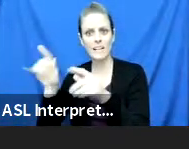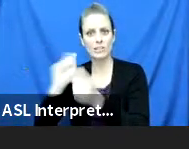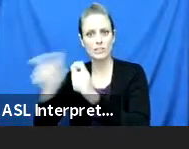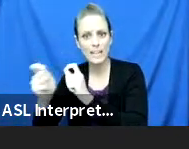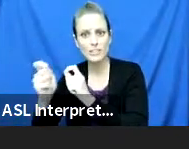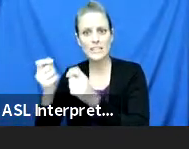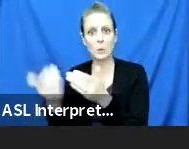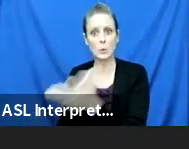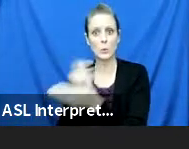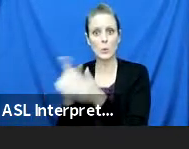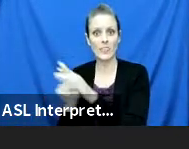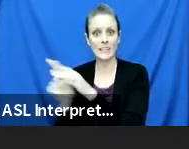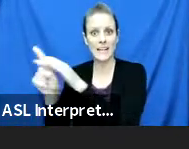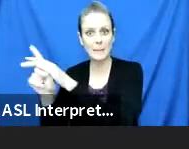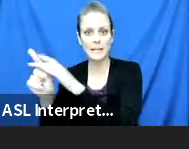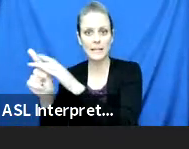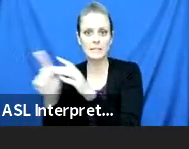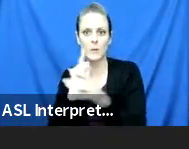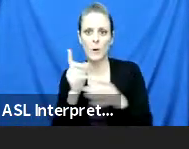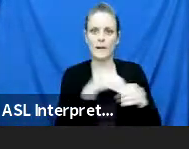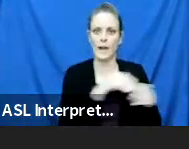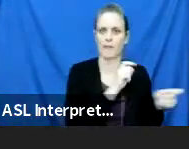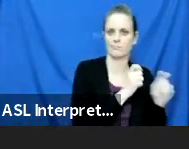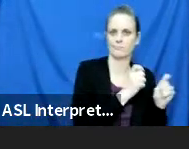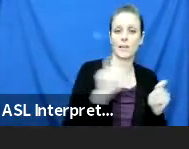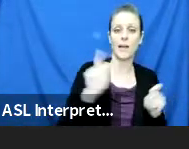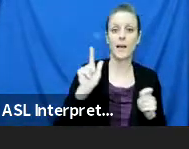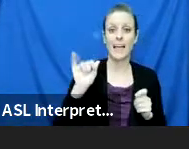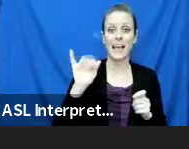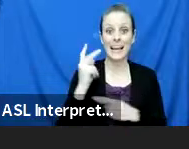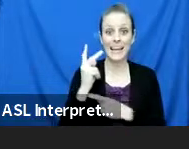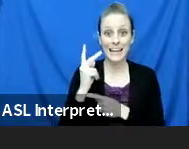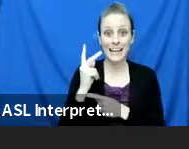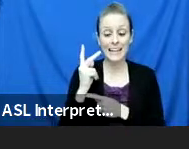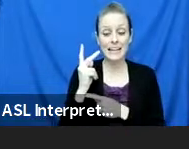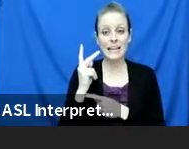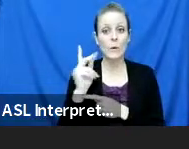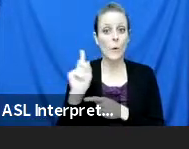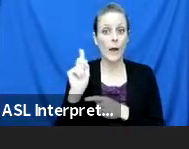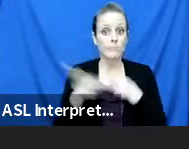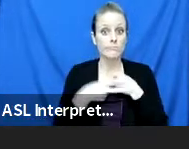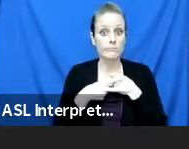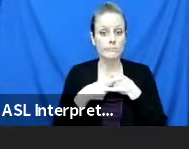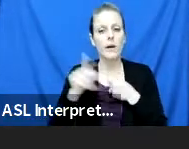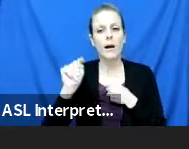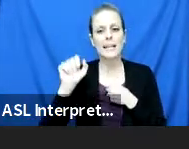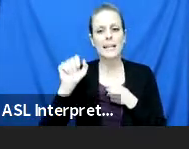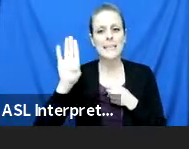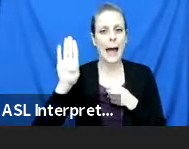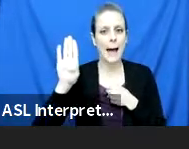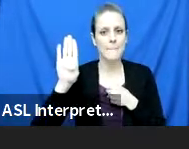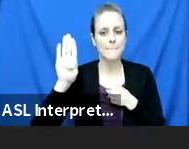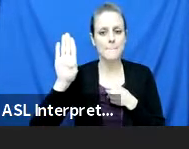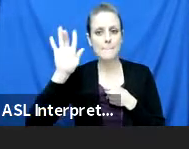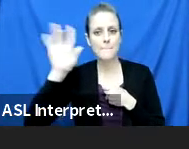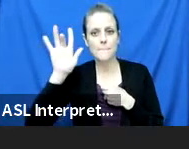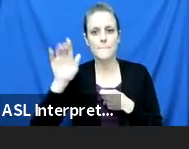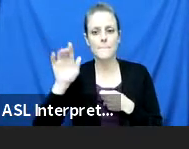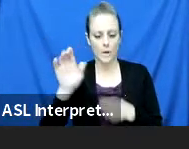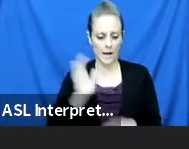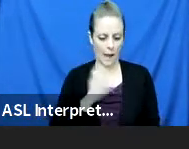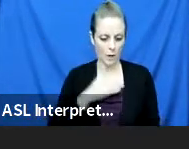that. The link will live on a tab that is connected to the already up Umoja Health